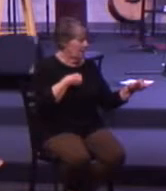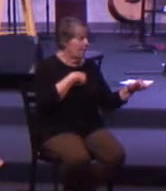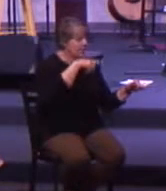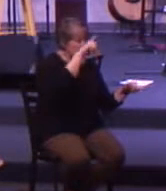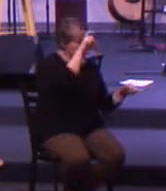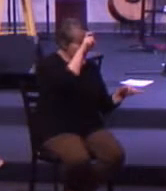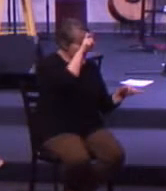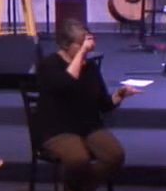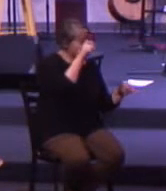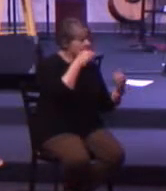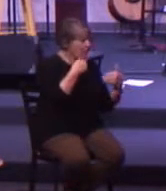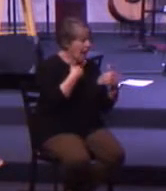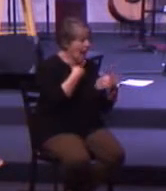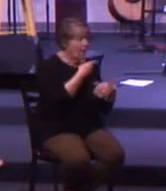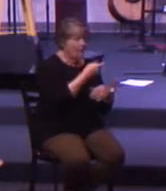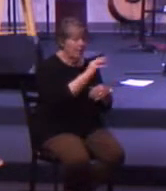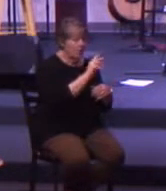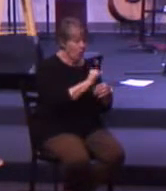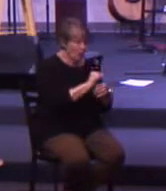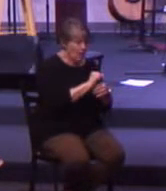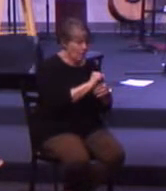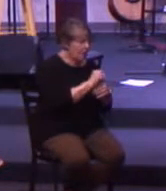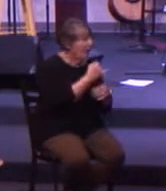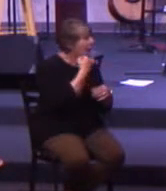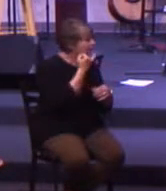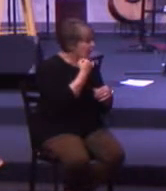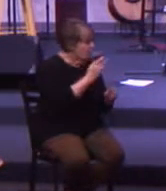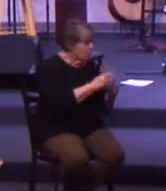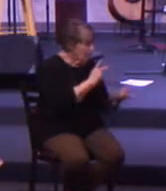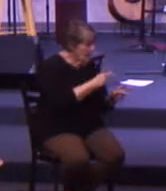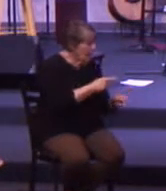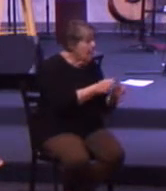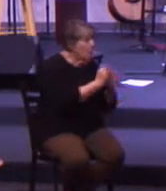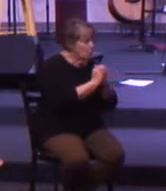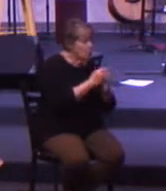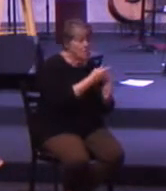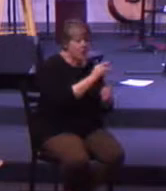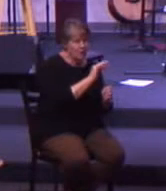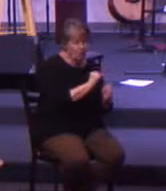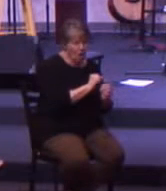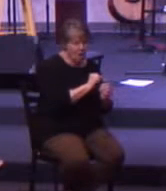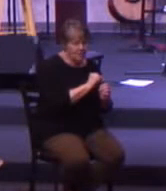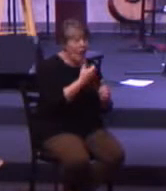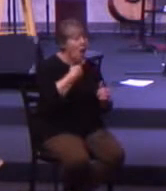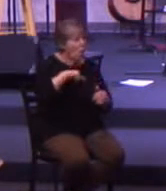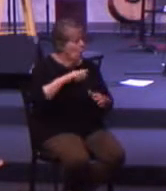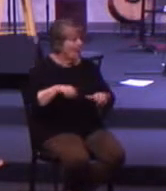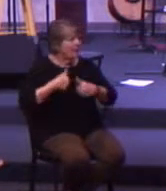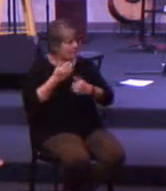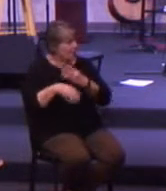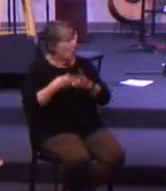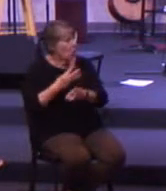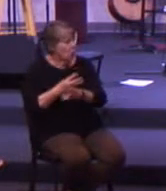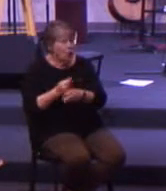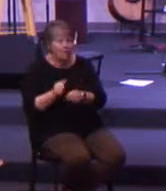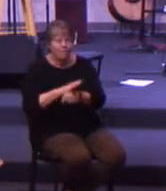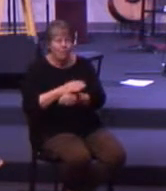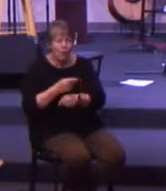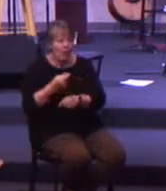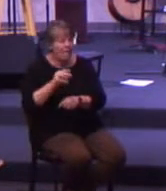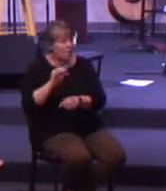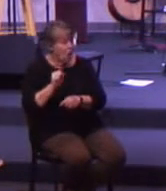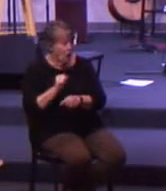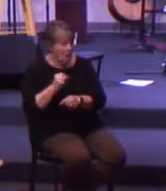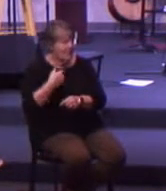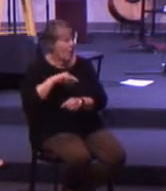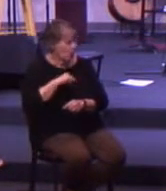worshiping and the Egyptians were worshiping, we live in a world full of gods that we are tempted every day to worship. Let me tell you about a few